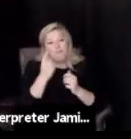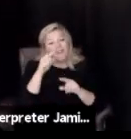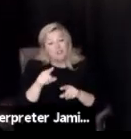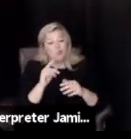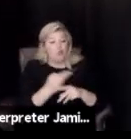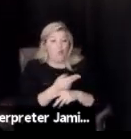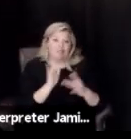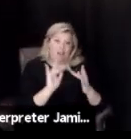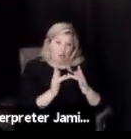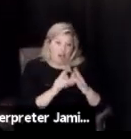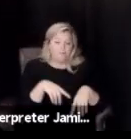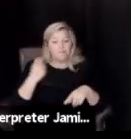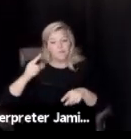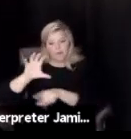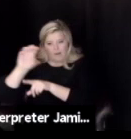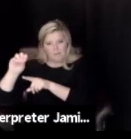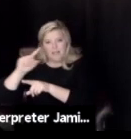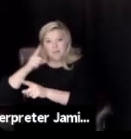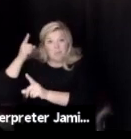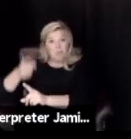are very much into data.